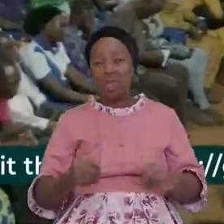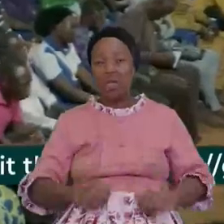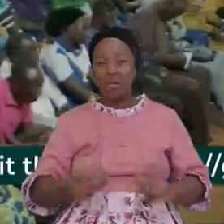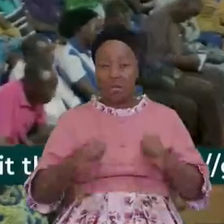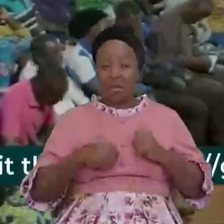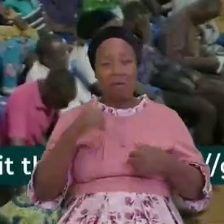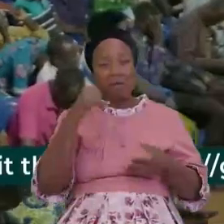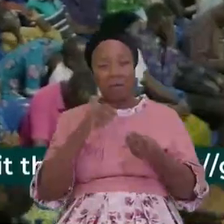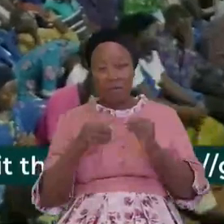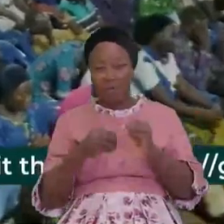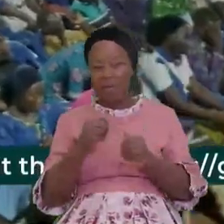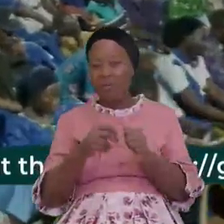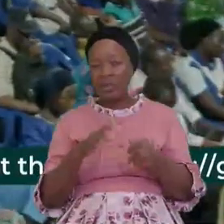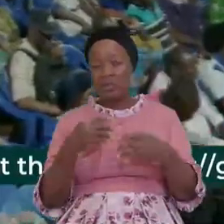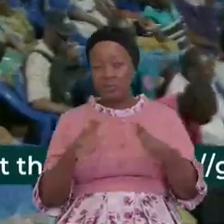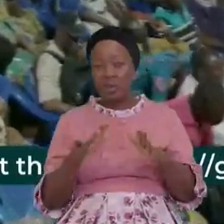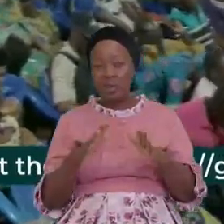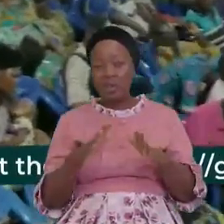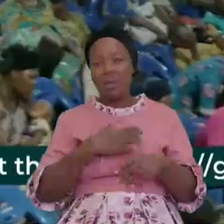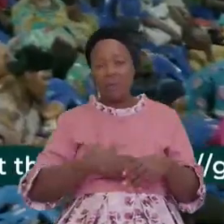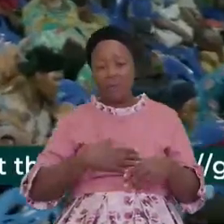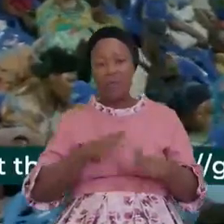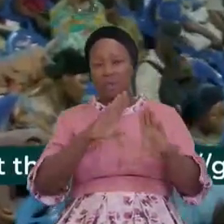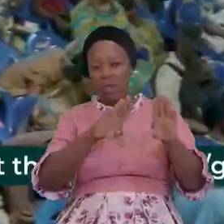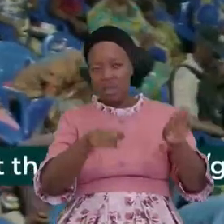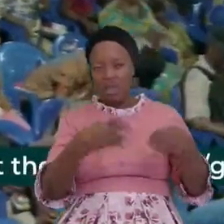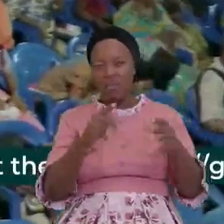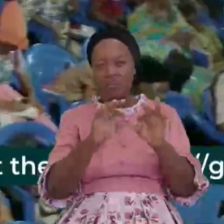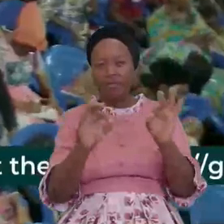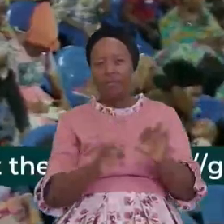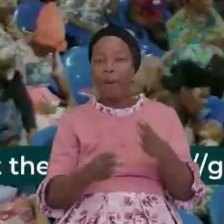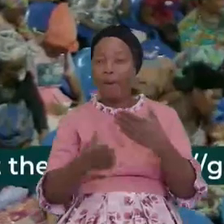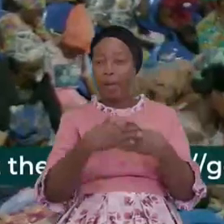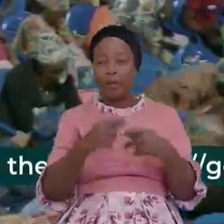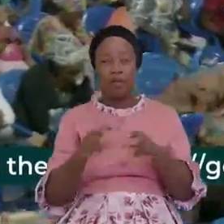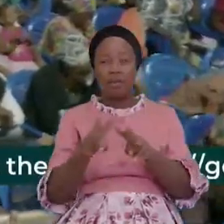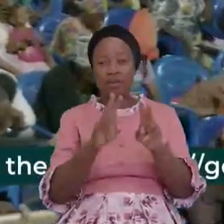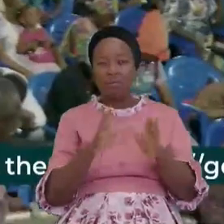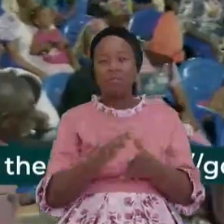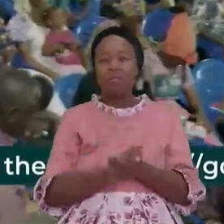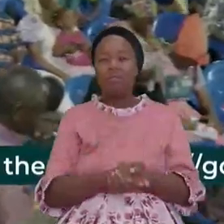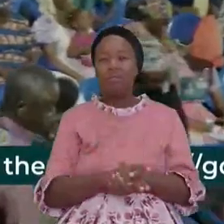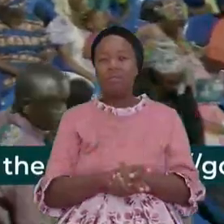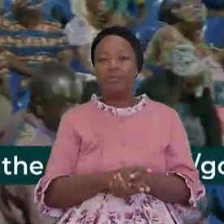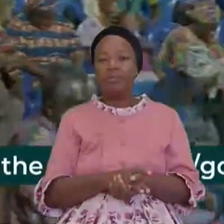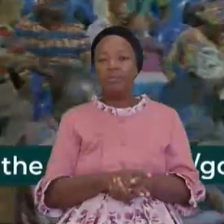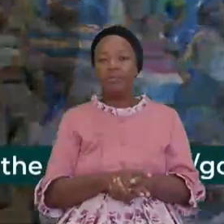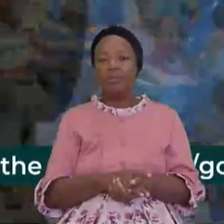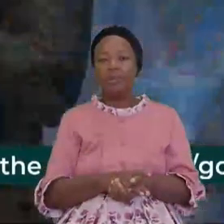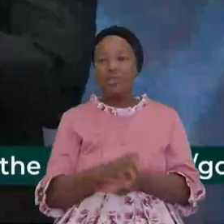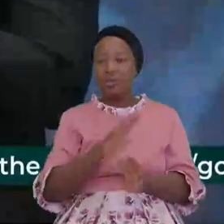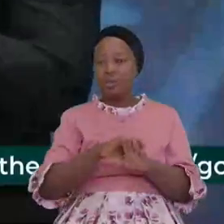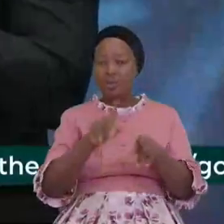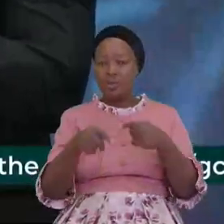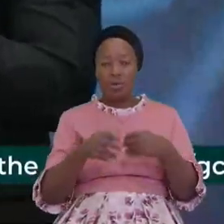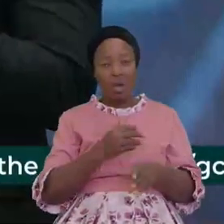supervisors. Ne repartez pas avec les fiches, ne gardez pas les fiches. Remettez-les au superviseur.